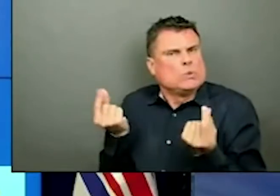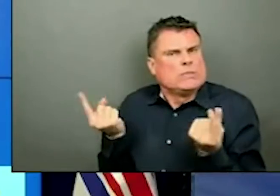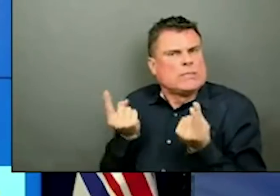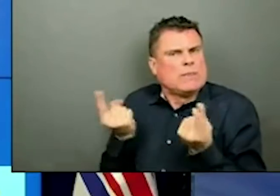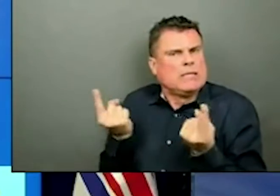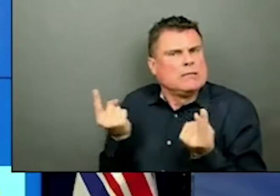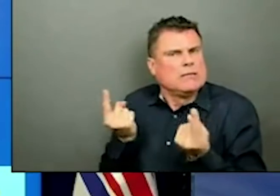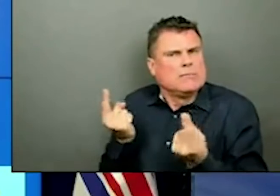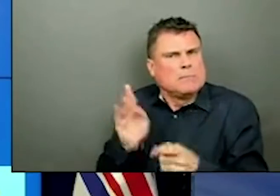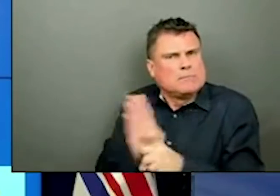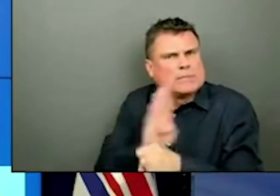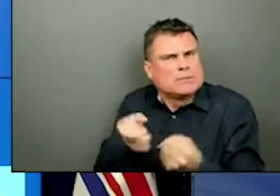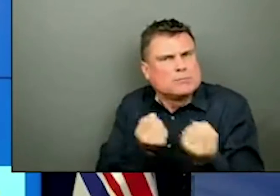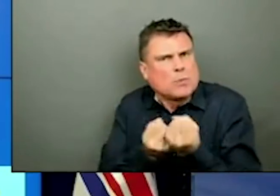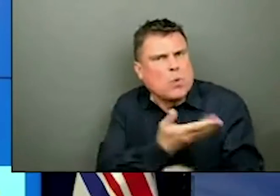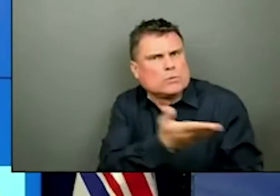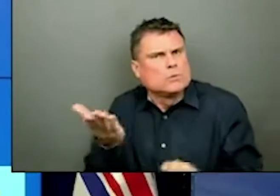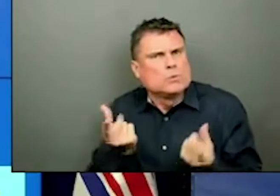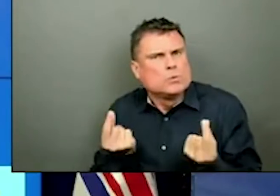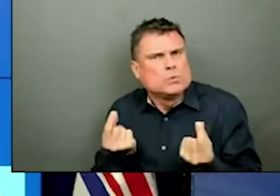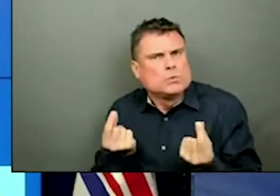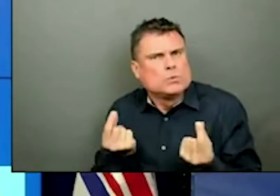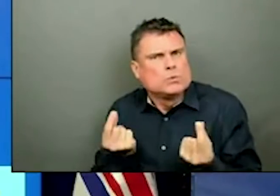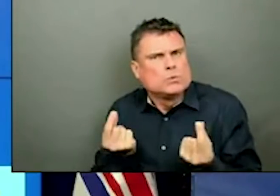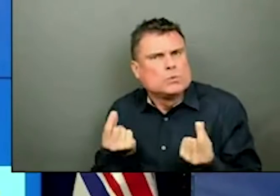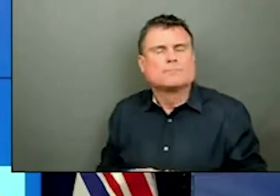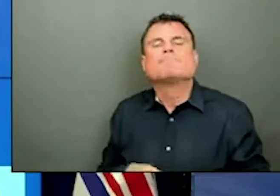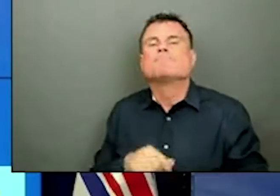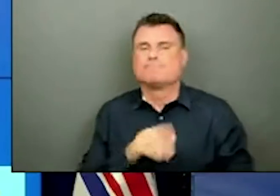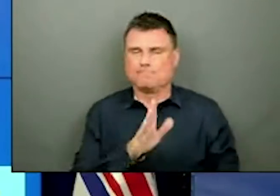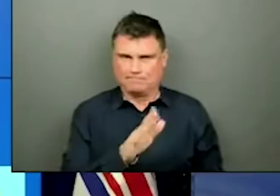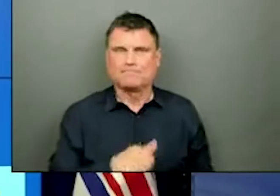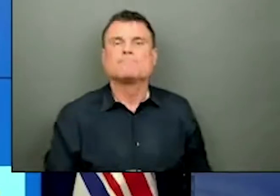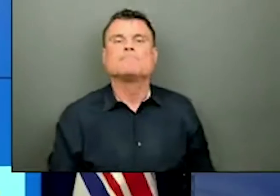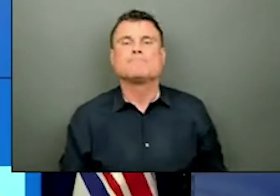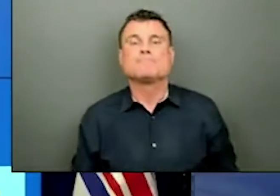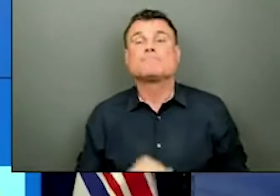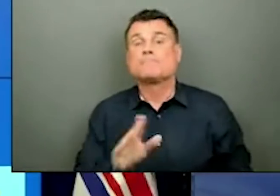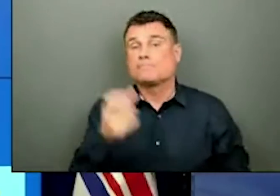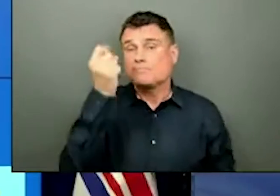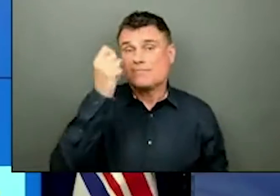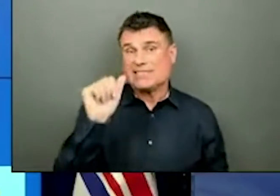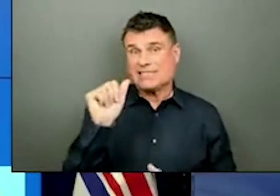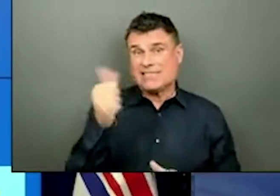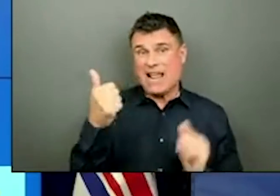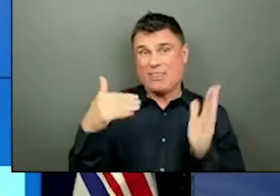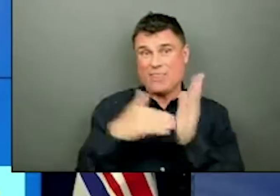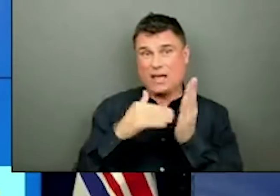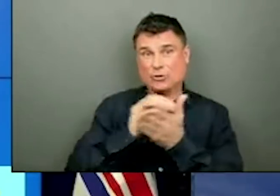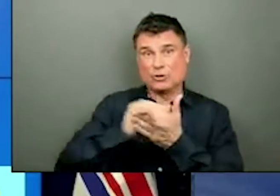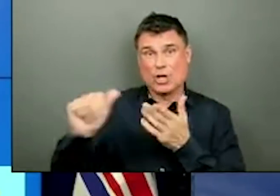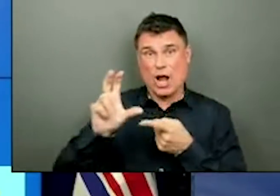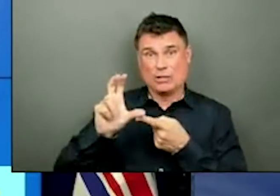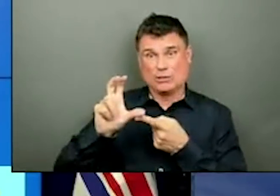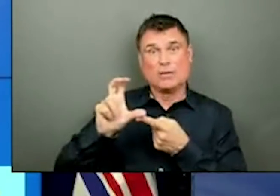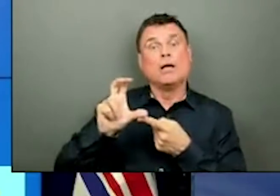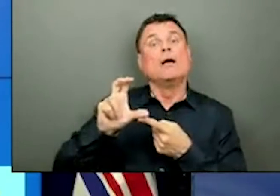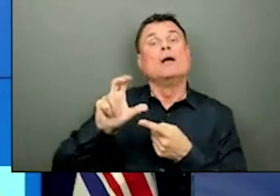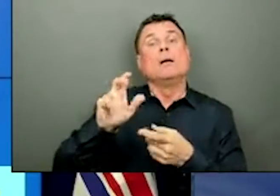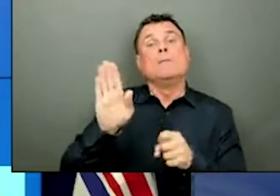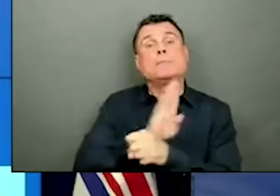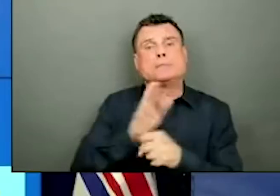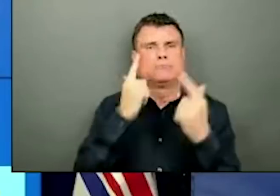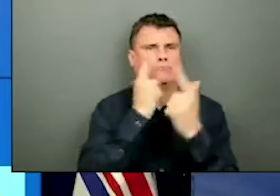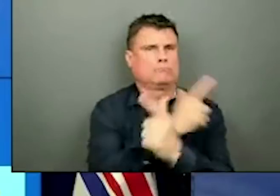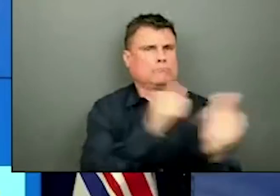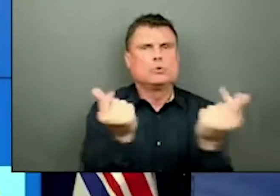run? Yeah, we're leaving the use of this grant to the business to decide. We know there are many needs. We